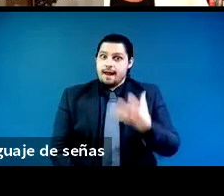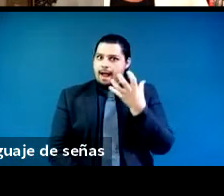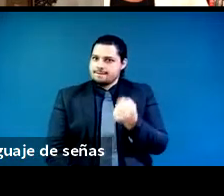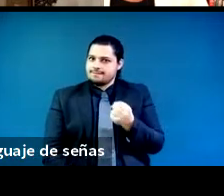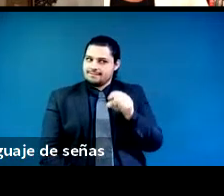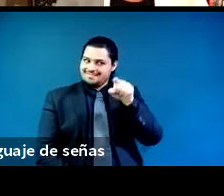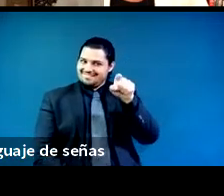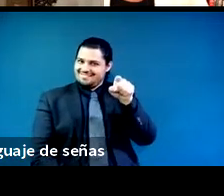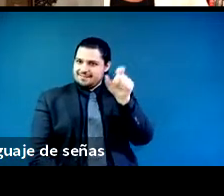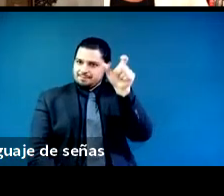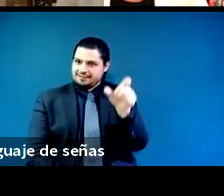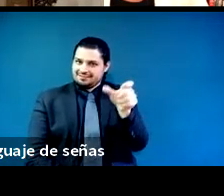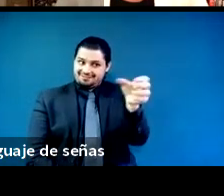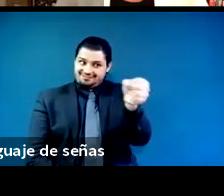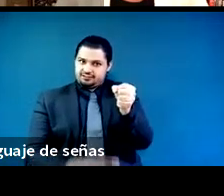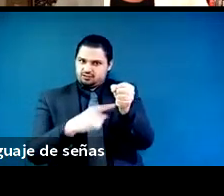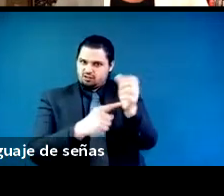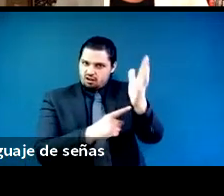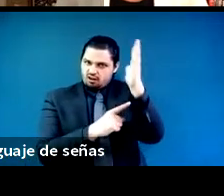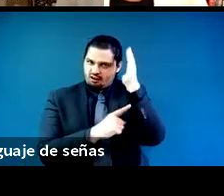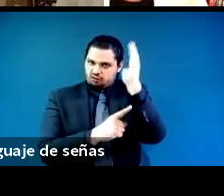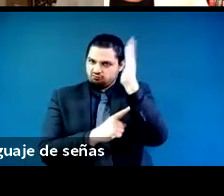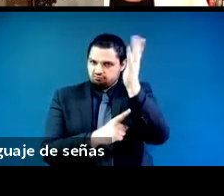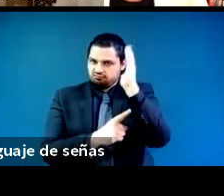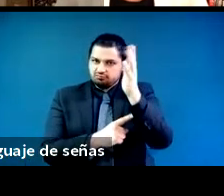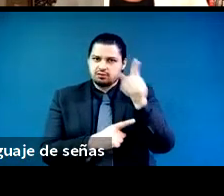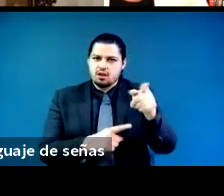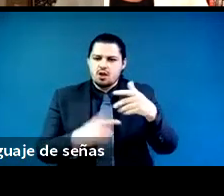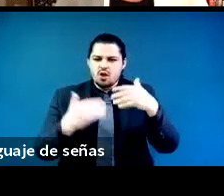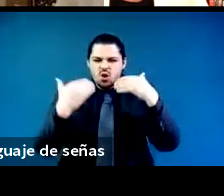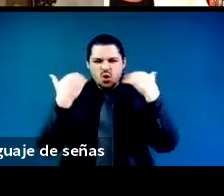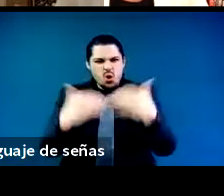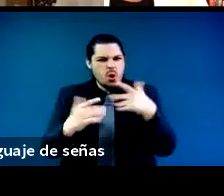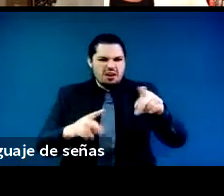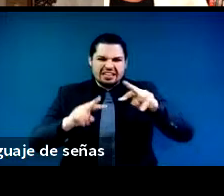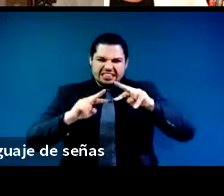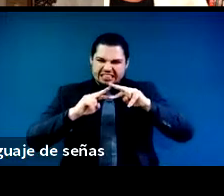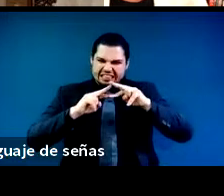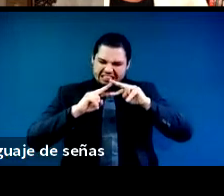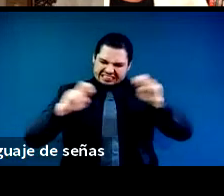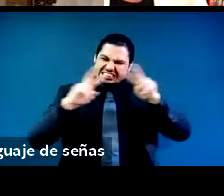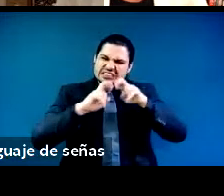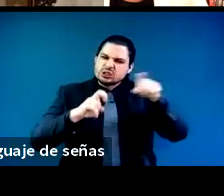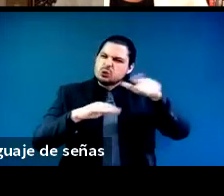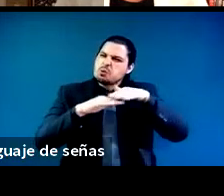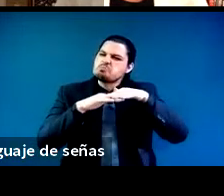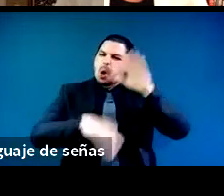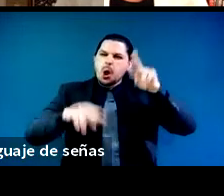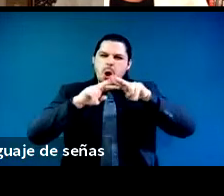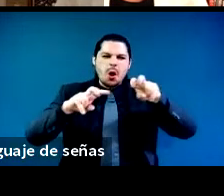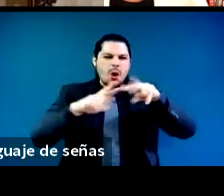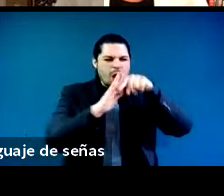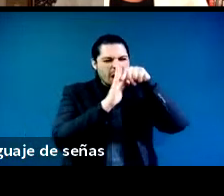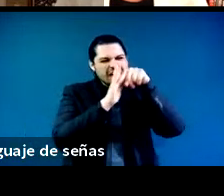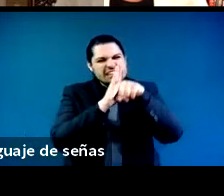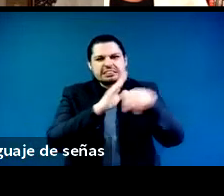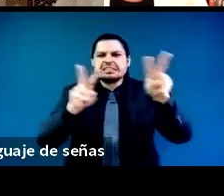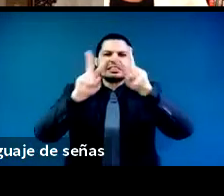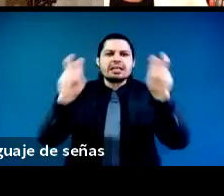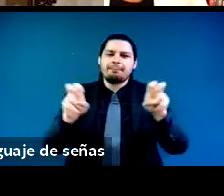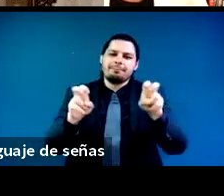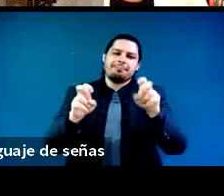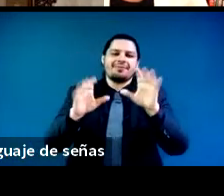hate speech against minorities. So similarly, these agenda within the UN systems really have to improve. The second, I think, is a